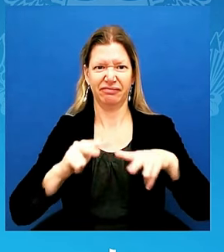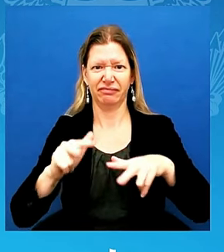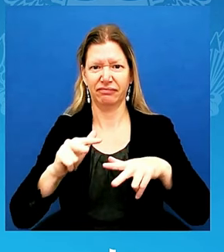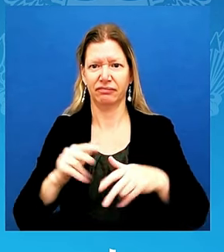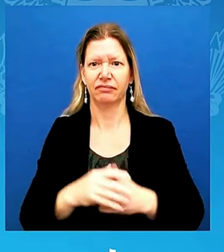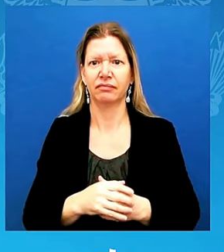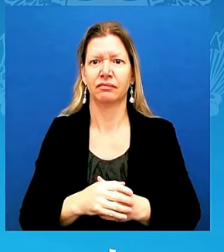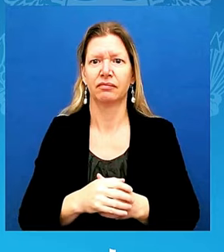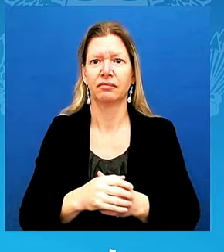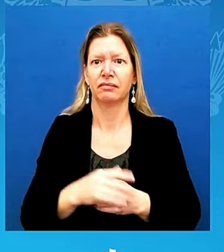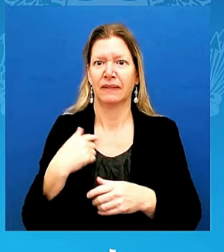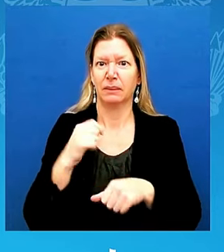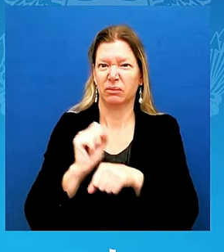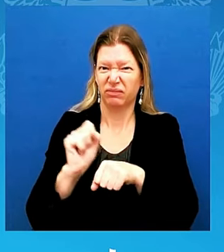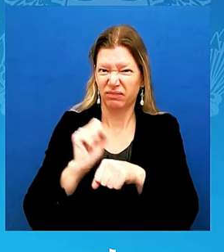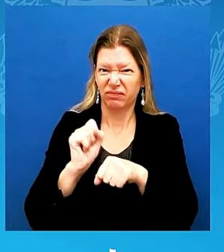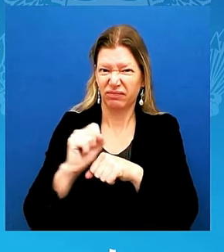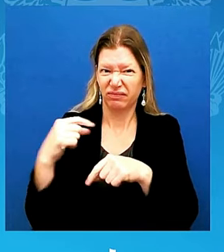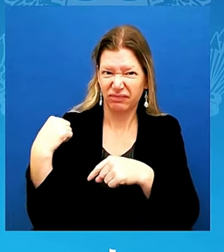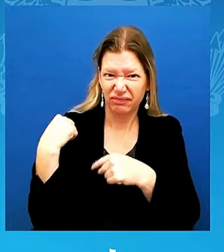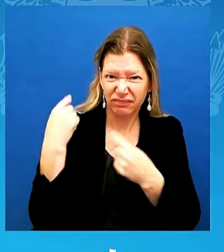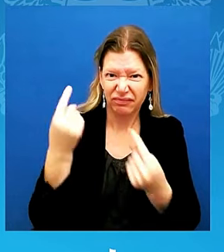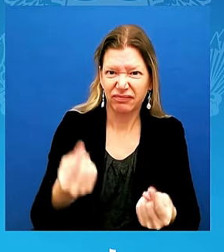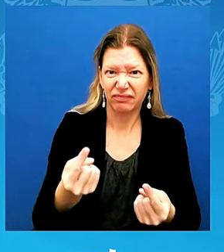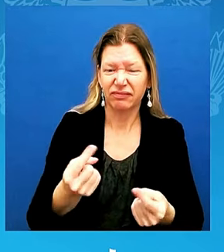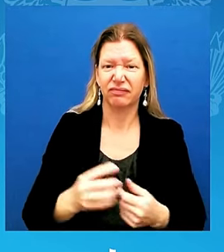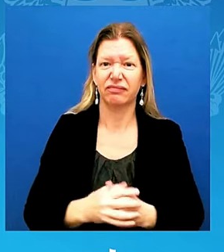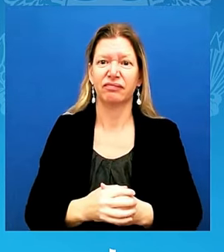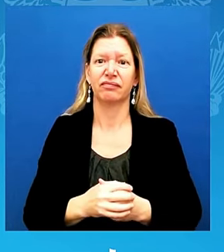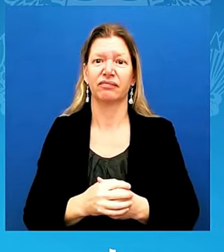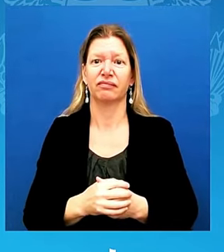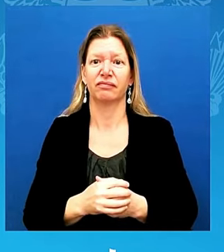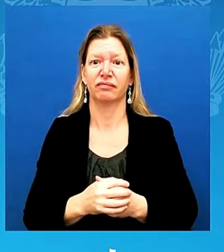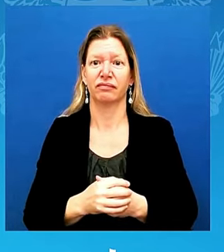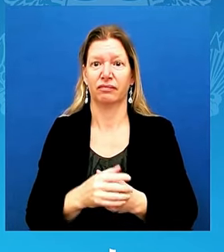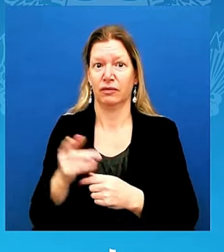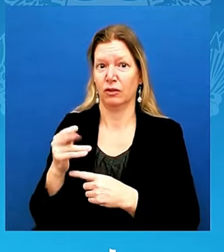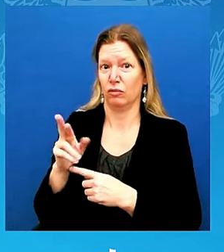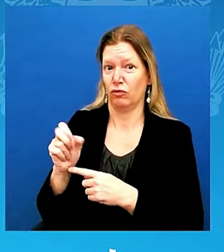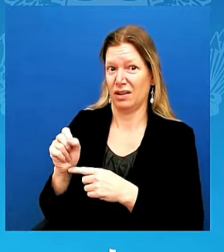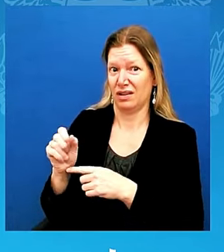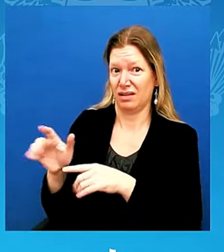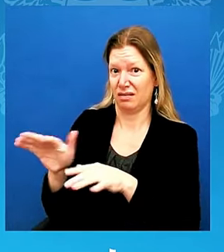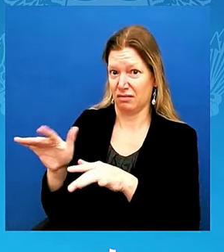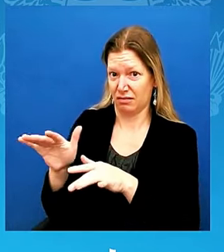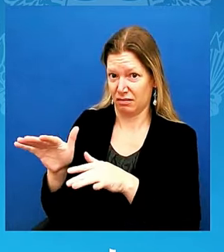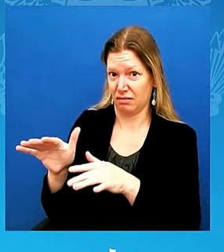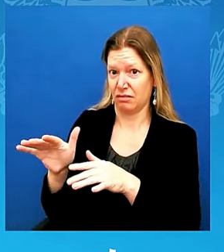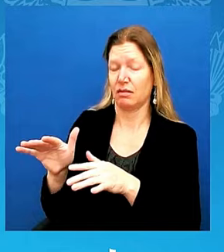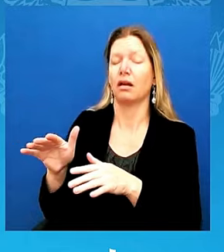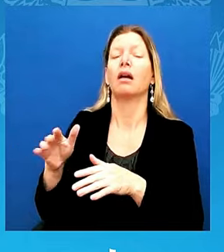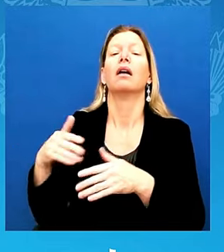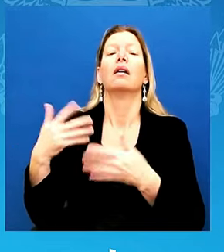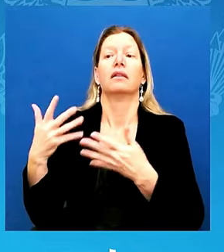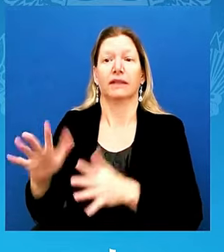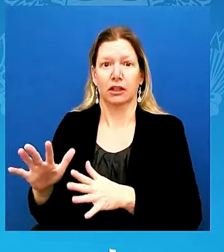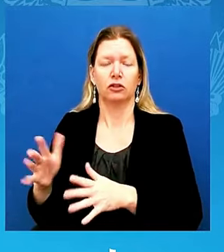like this. So I'm going to address the press, and then we're going to have a conversation. Okay. Okay. Hi.